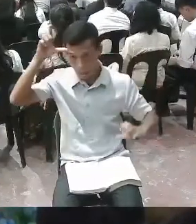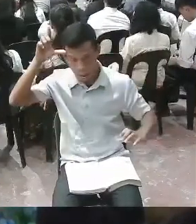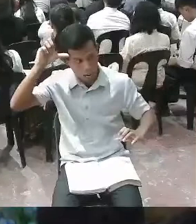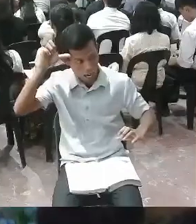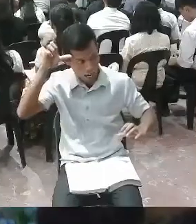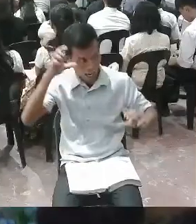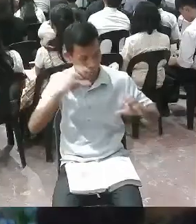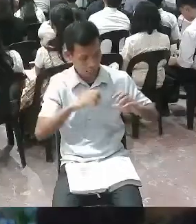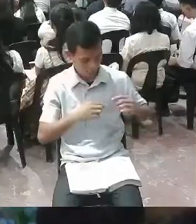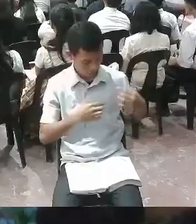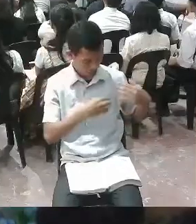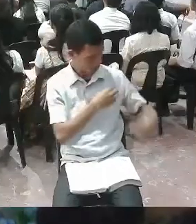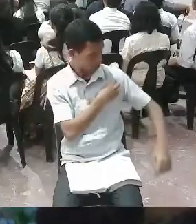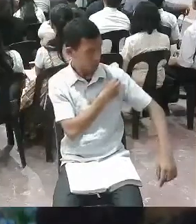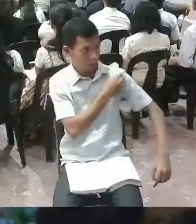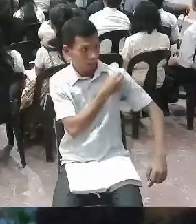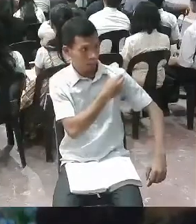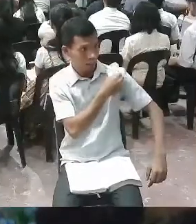This coat